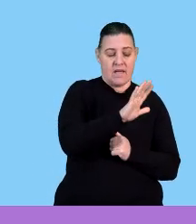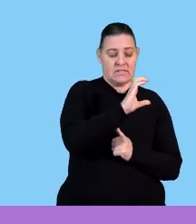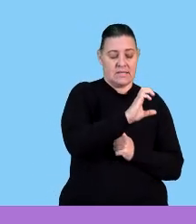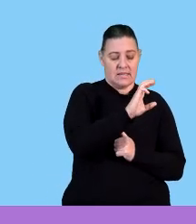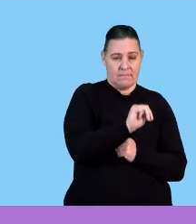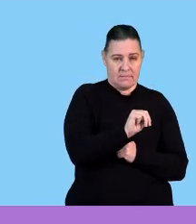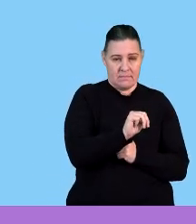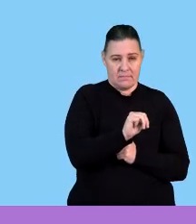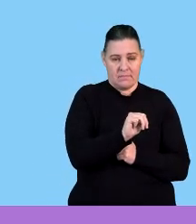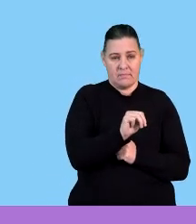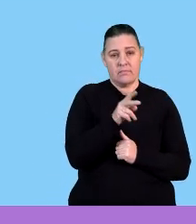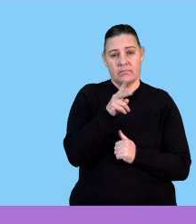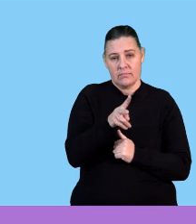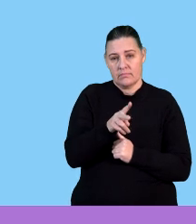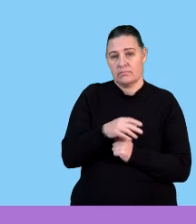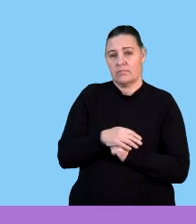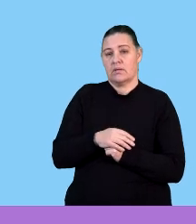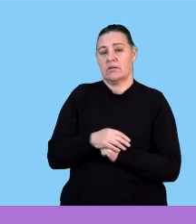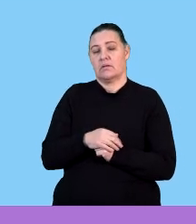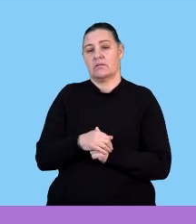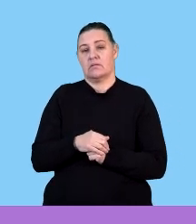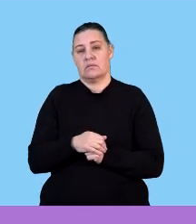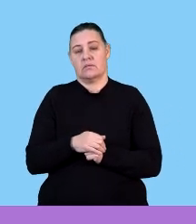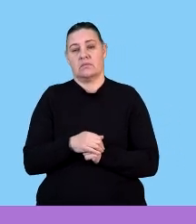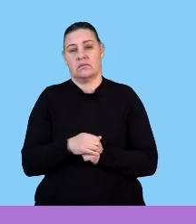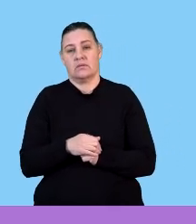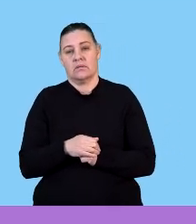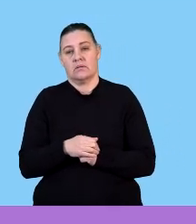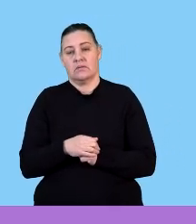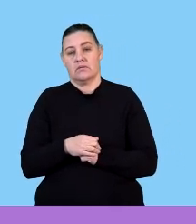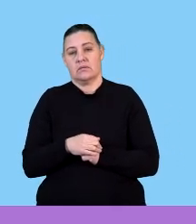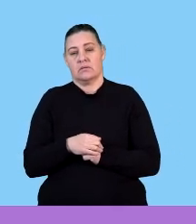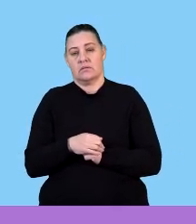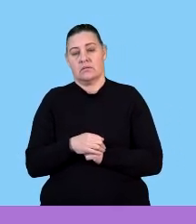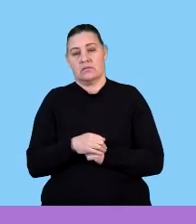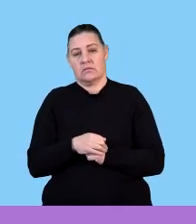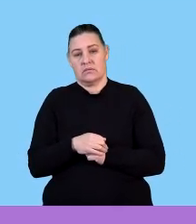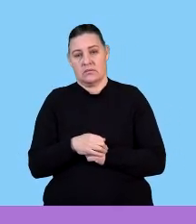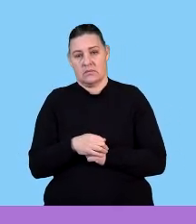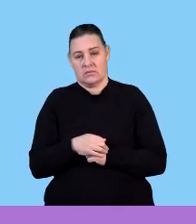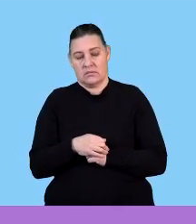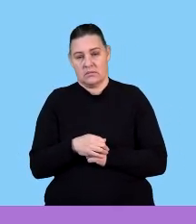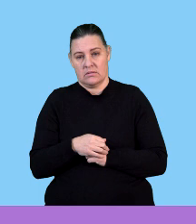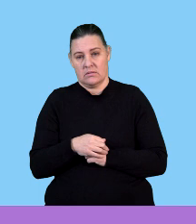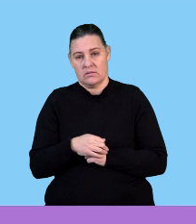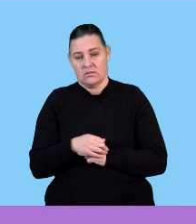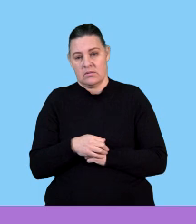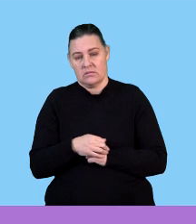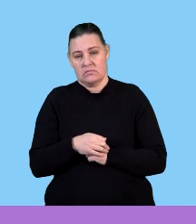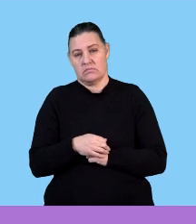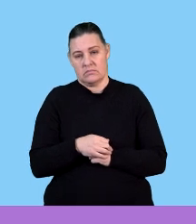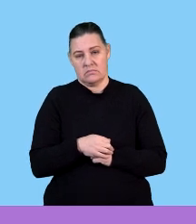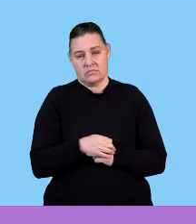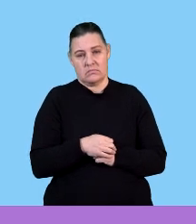5 centimeters is to, I'm dealing in meters there, so I say let's times it by 100